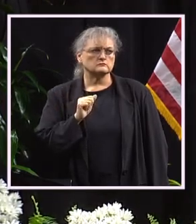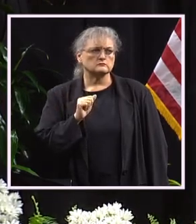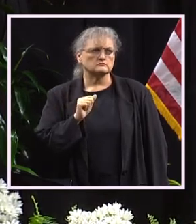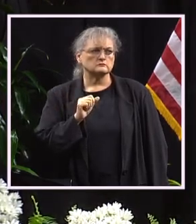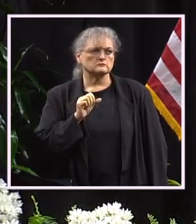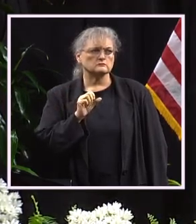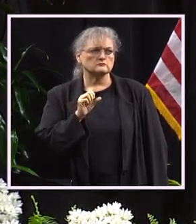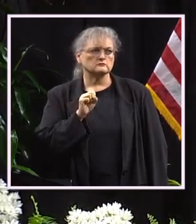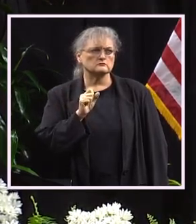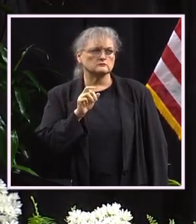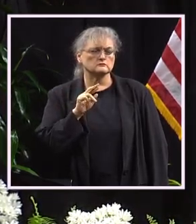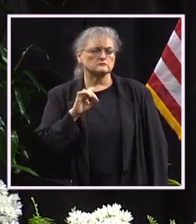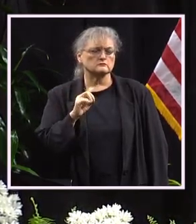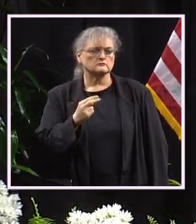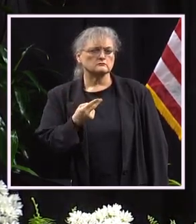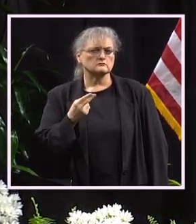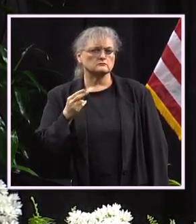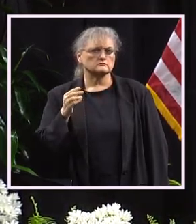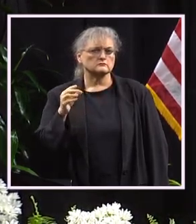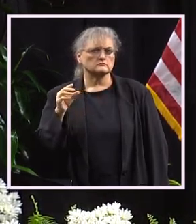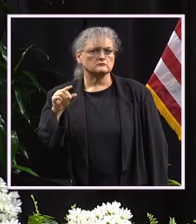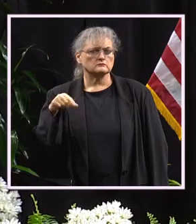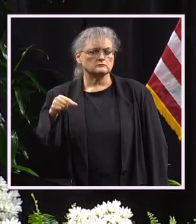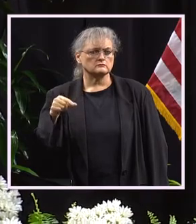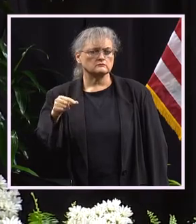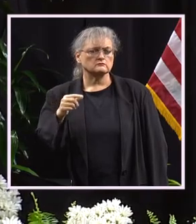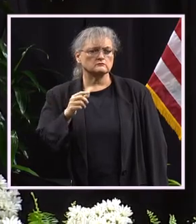Sara Huerta Quiñones, Master of Arts.